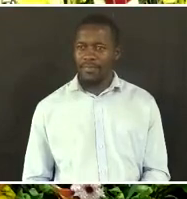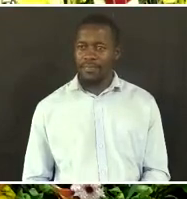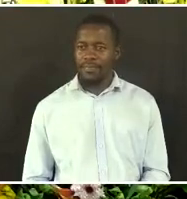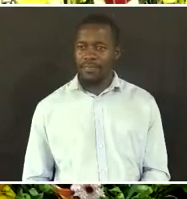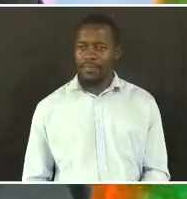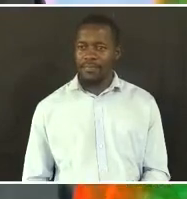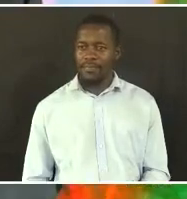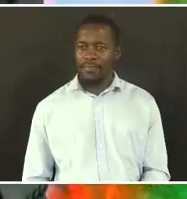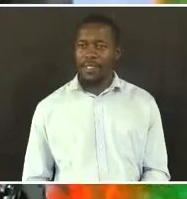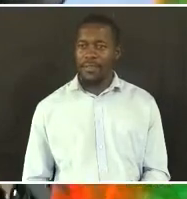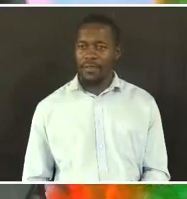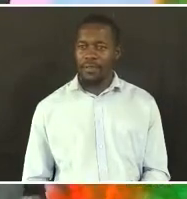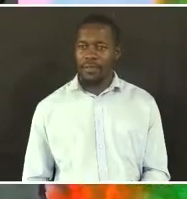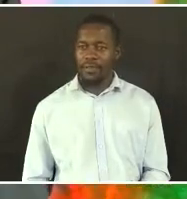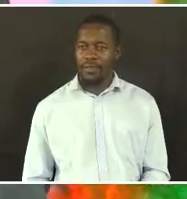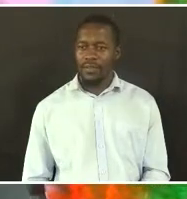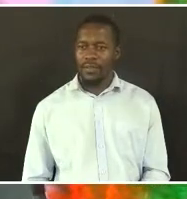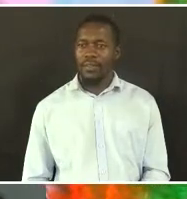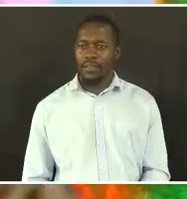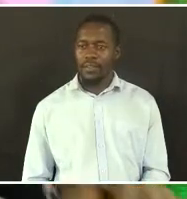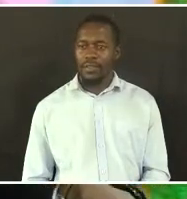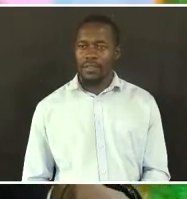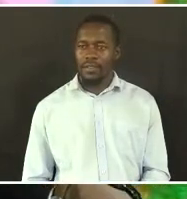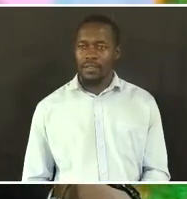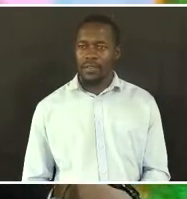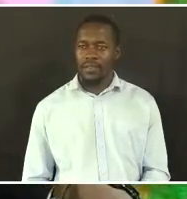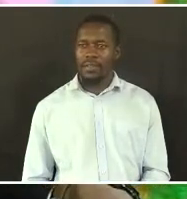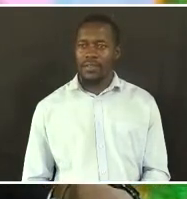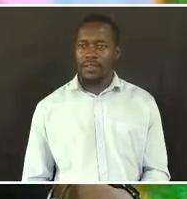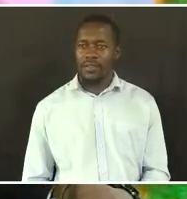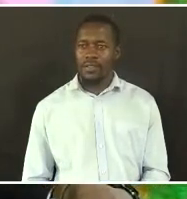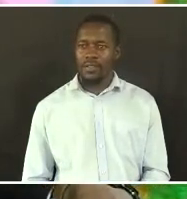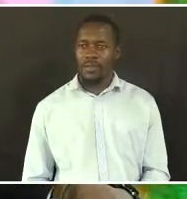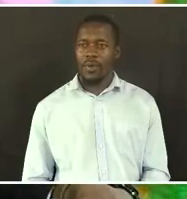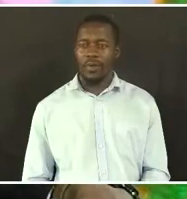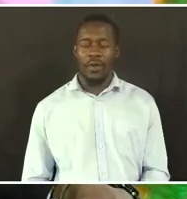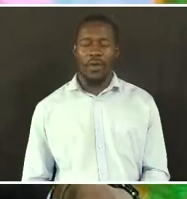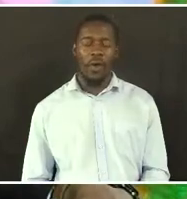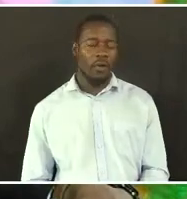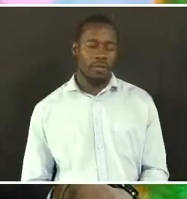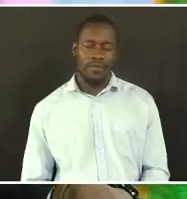kind? Thank you very much, Sister Lily. And I think